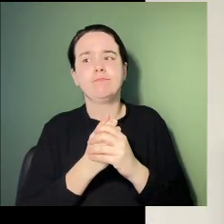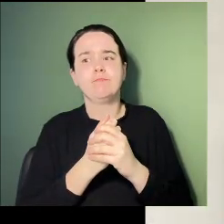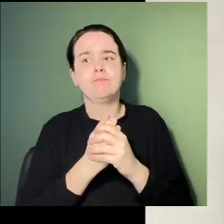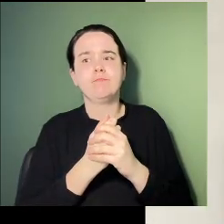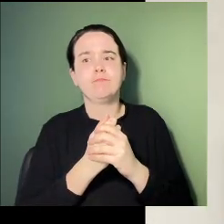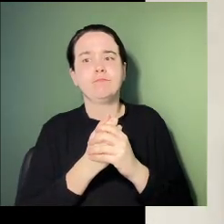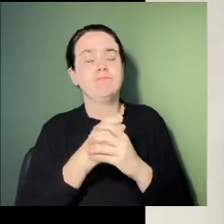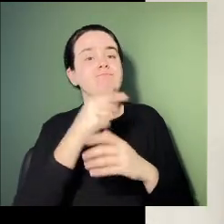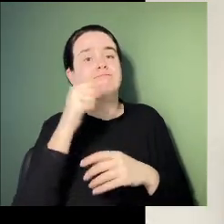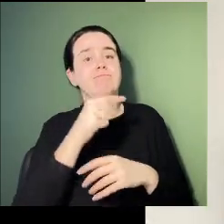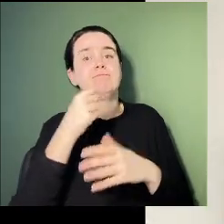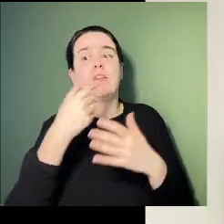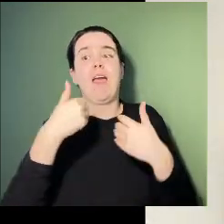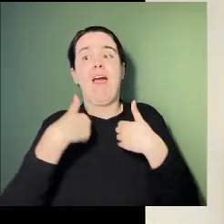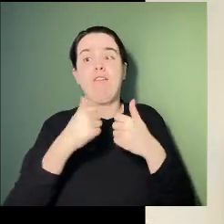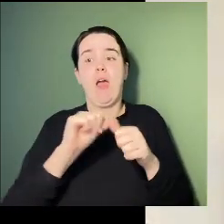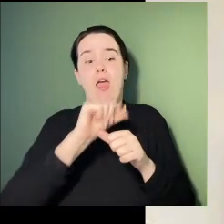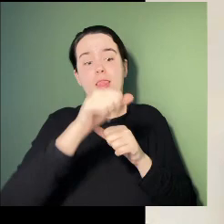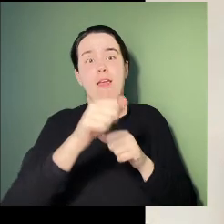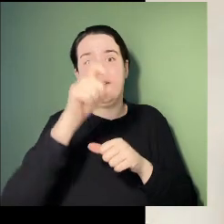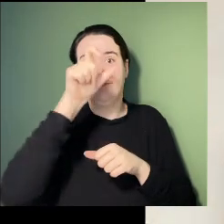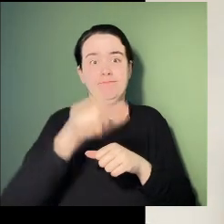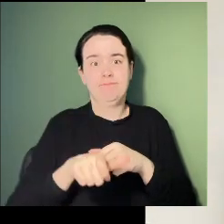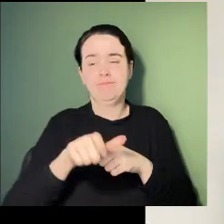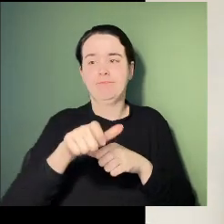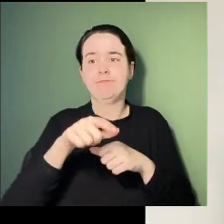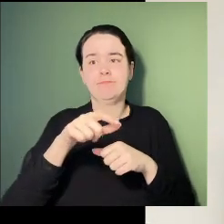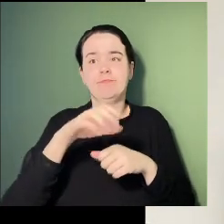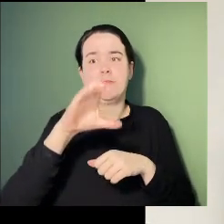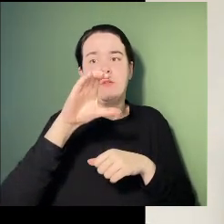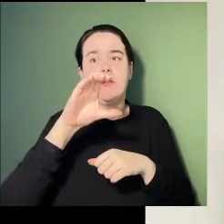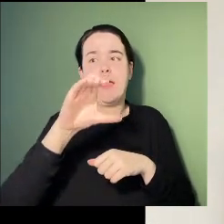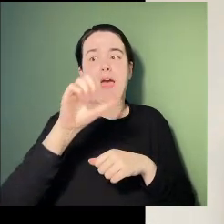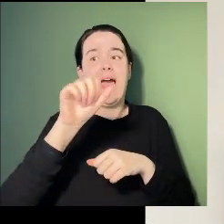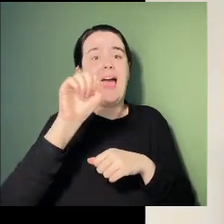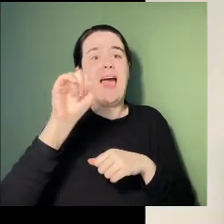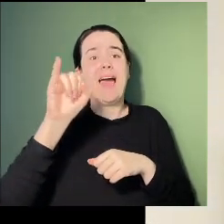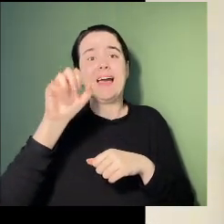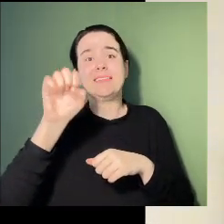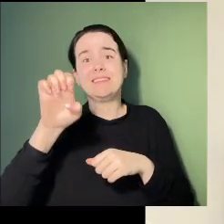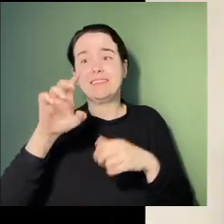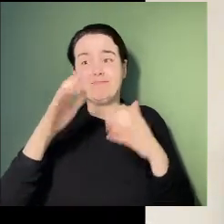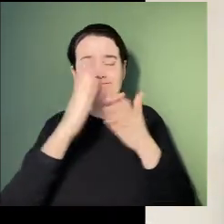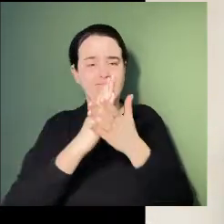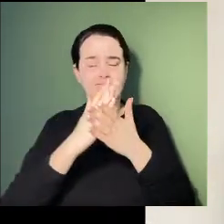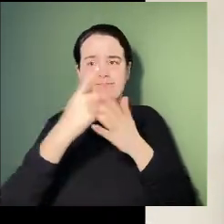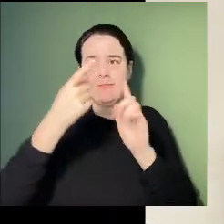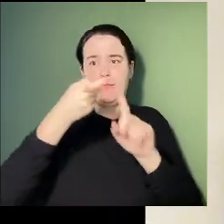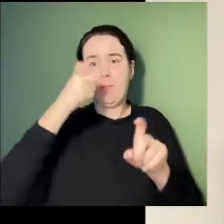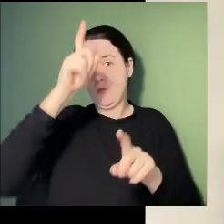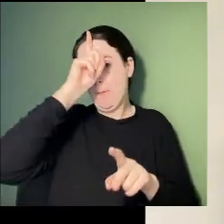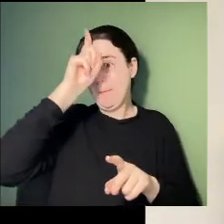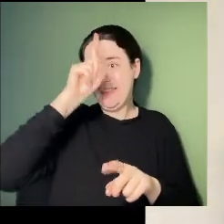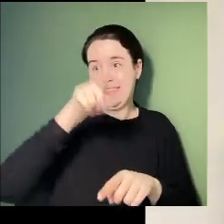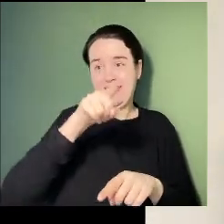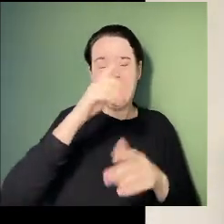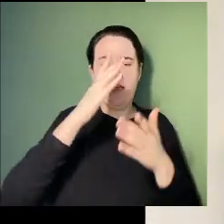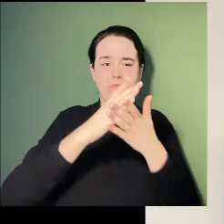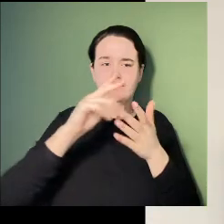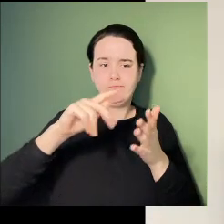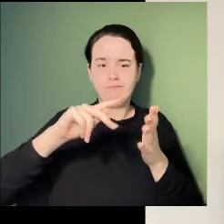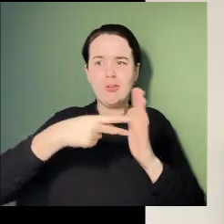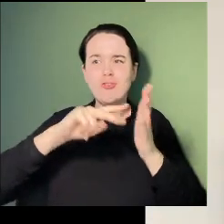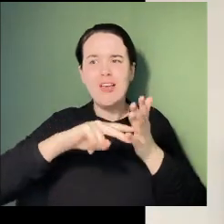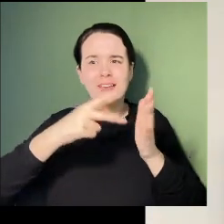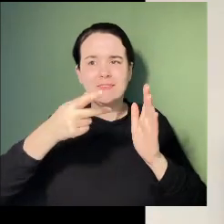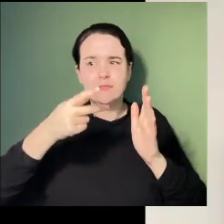Tactical Tech, my apologies, in Germany, in Berlin. And Cassie is a project coordinator at the Influence